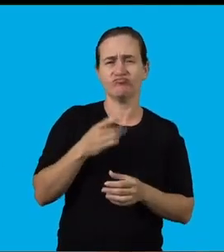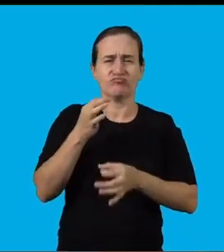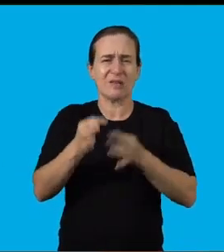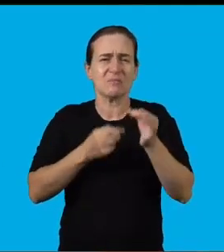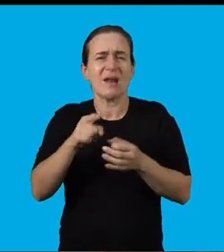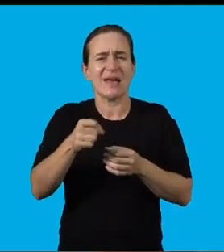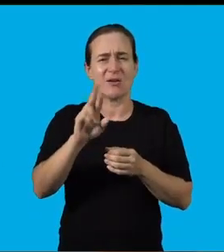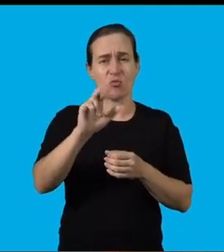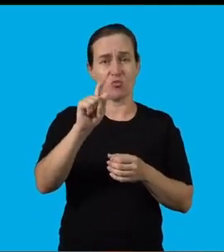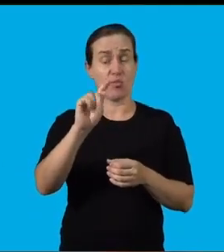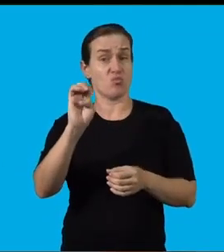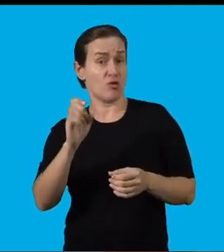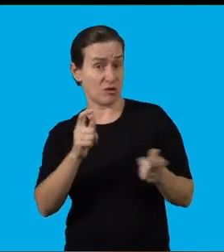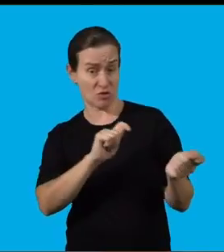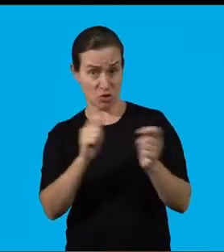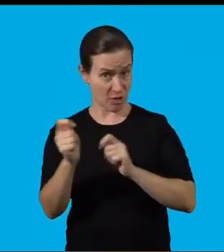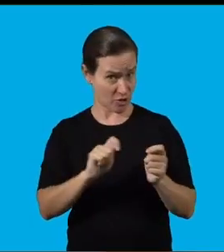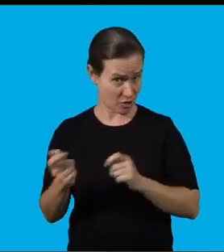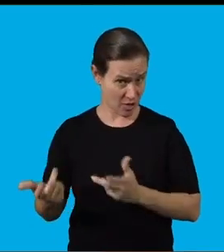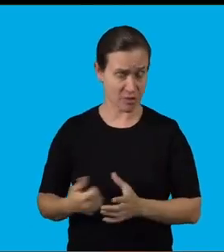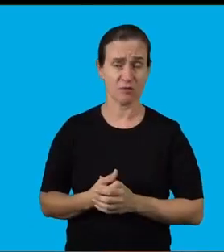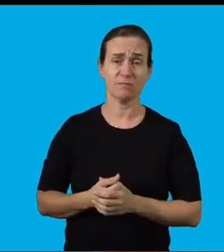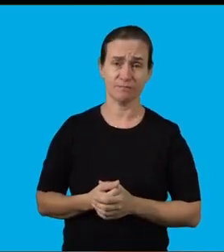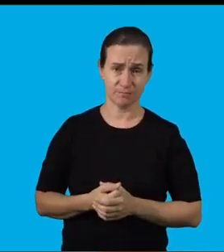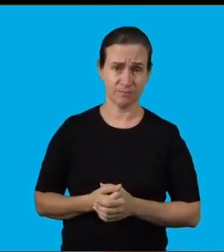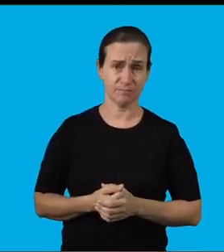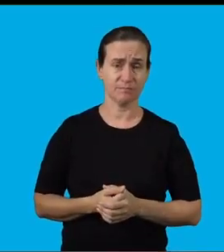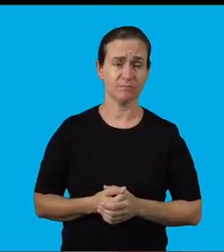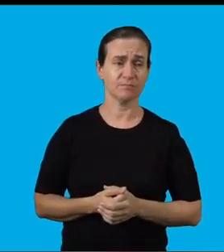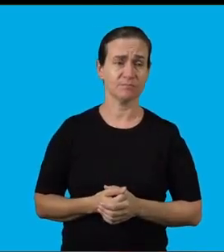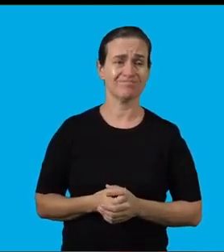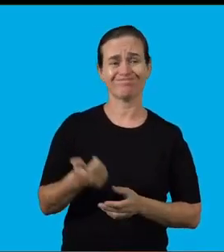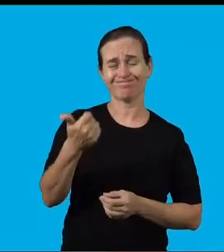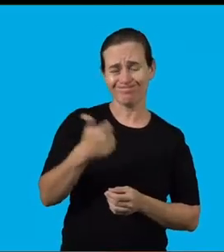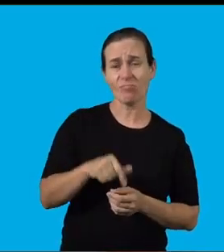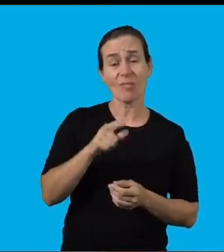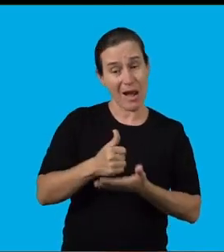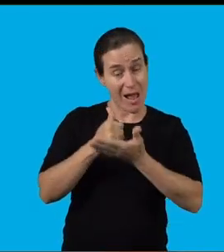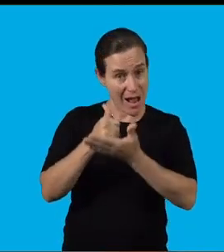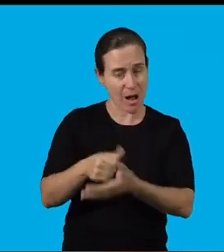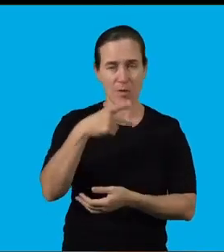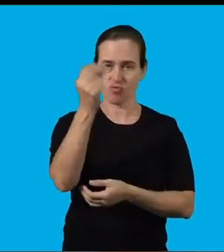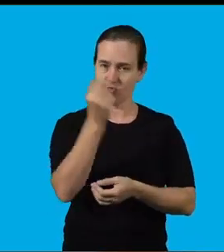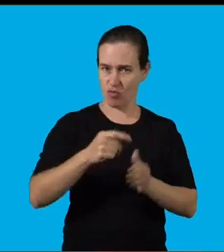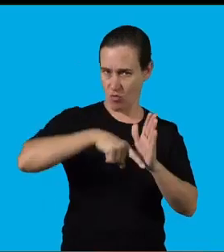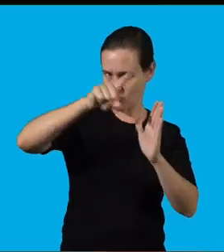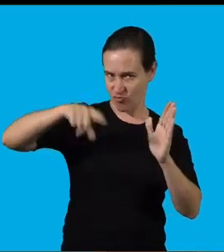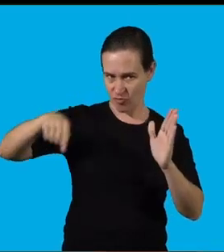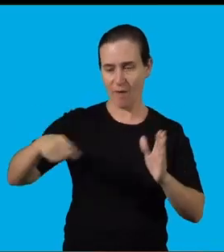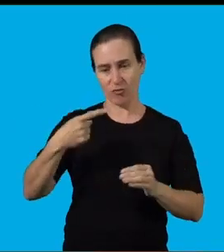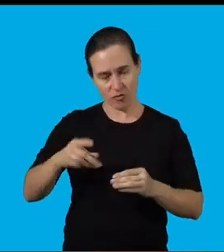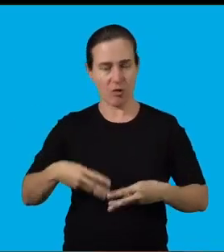graphs. Describing rates of change is a concept that we look at when we discuss optimization. And it also helps us